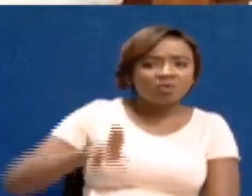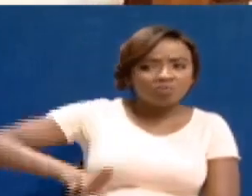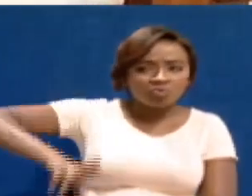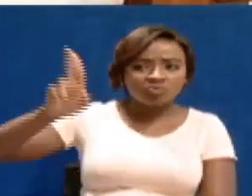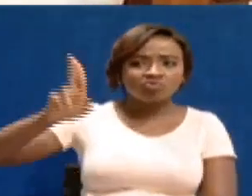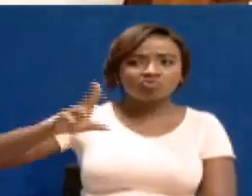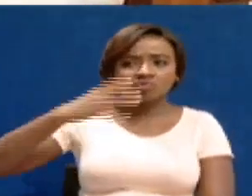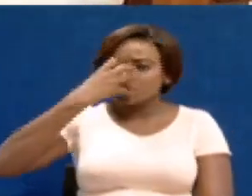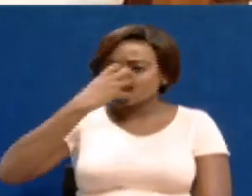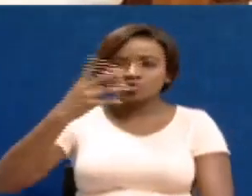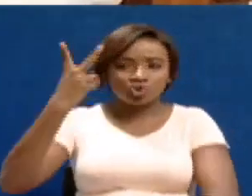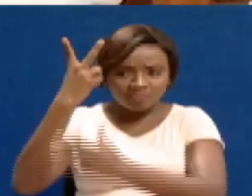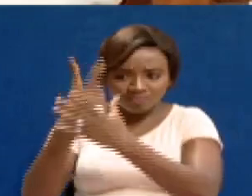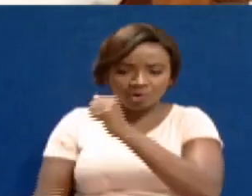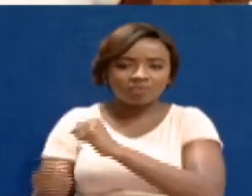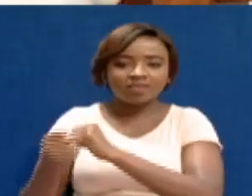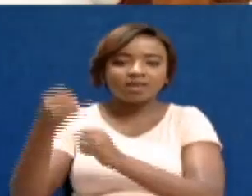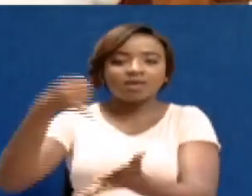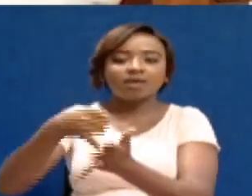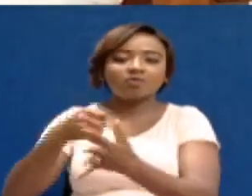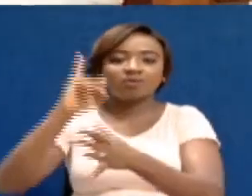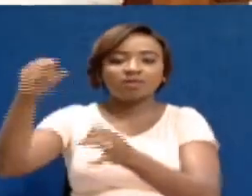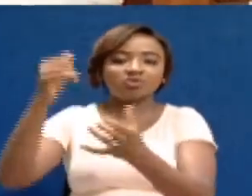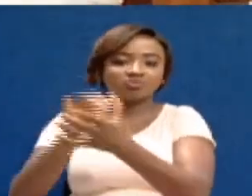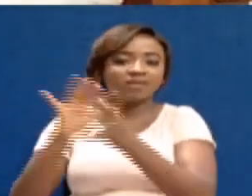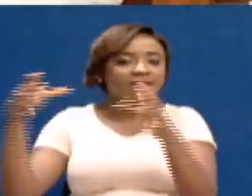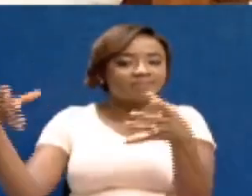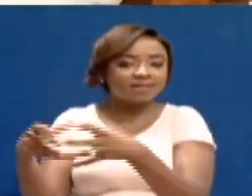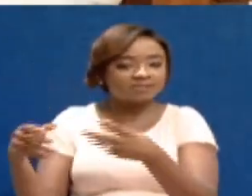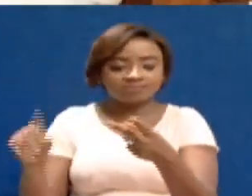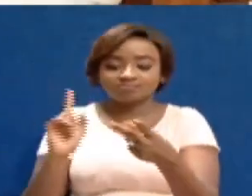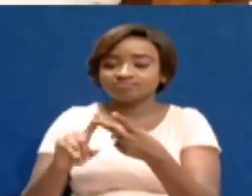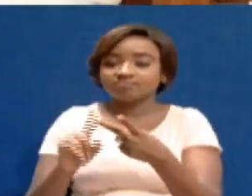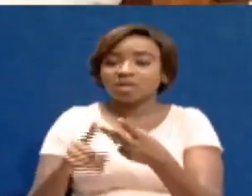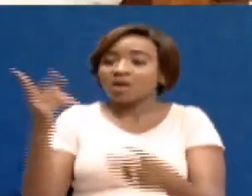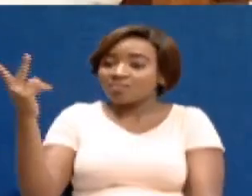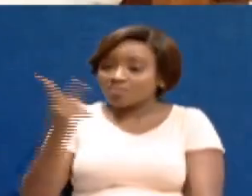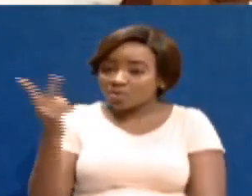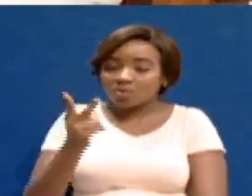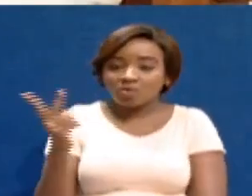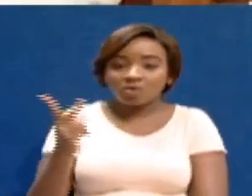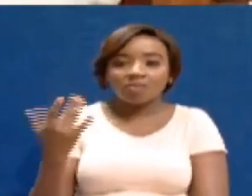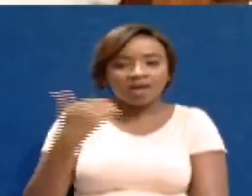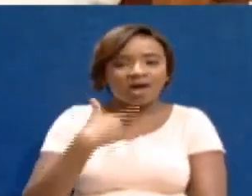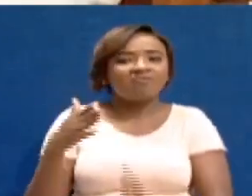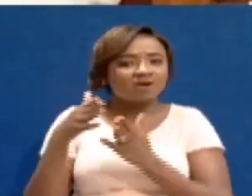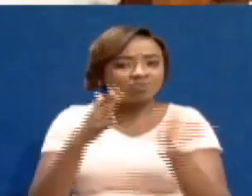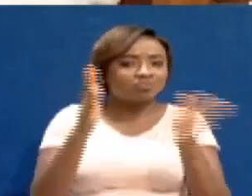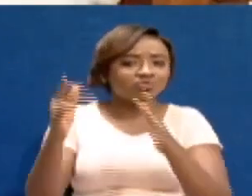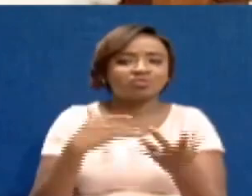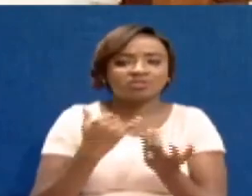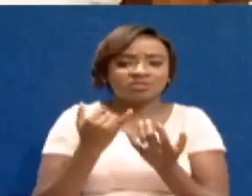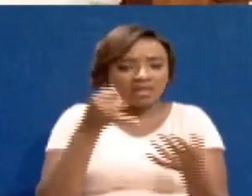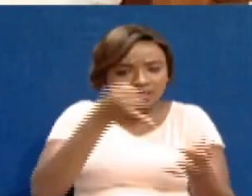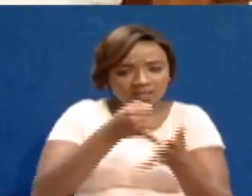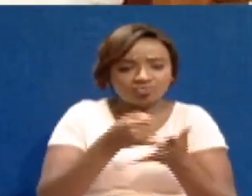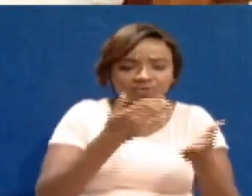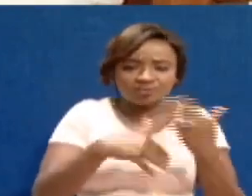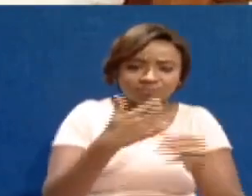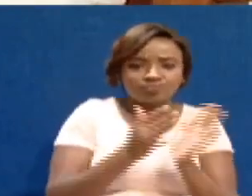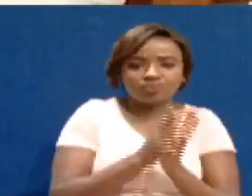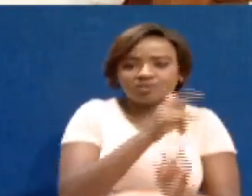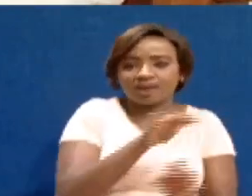and this is, I don't know why people want to lock people into a no or yes campaign. What we have said is that now